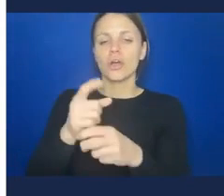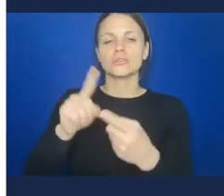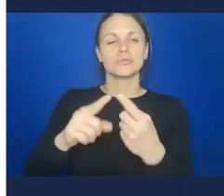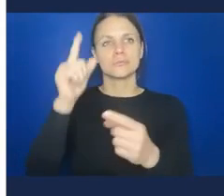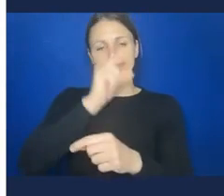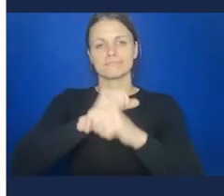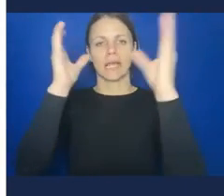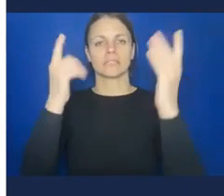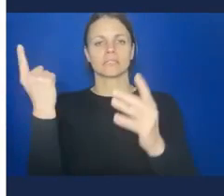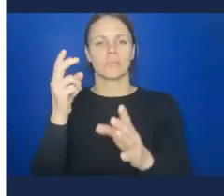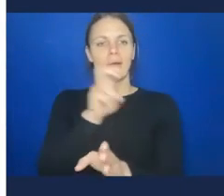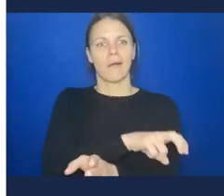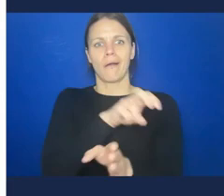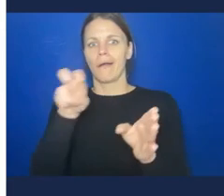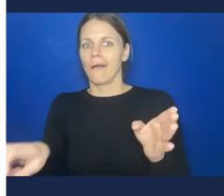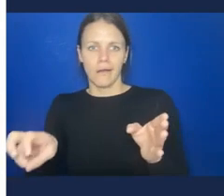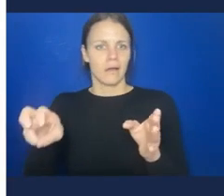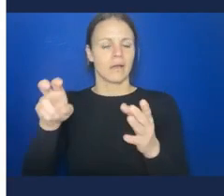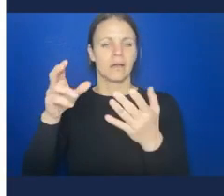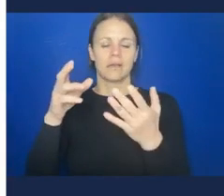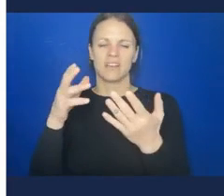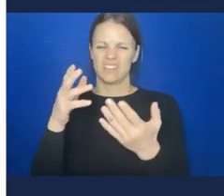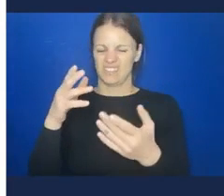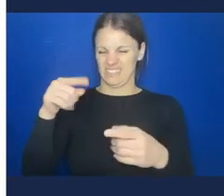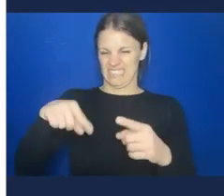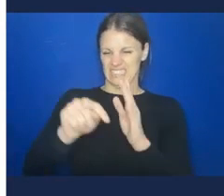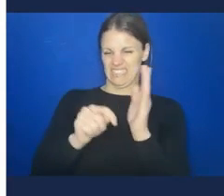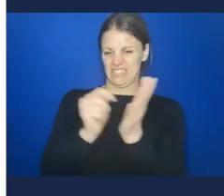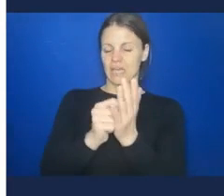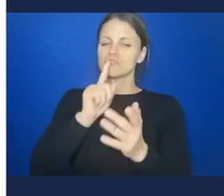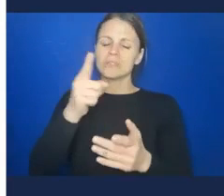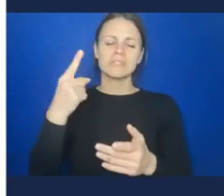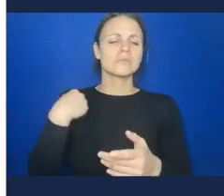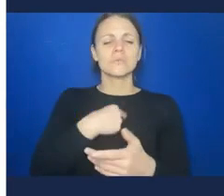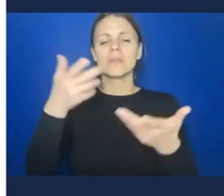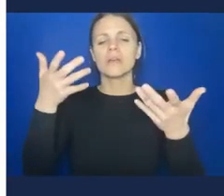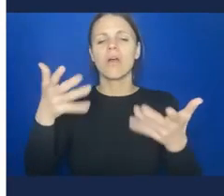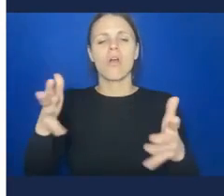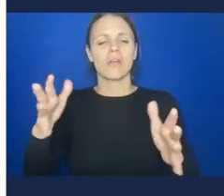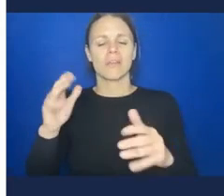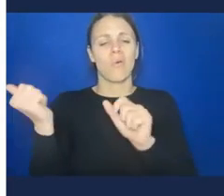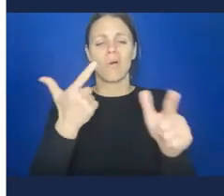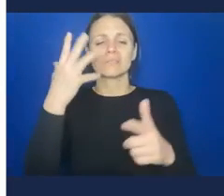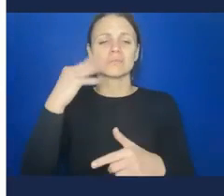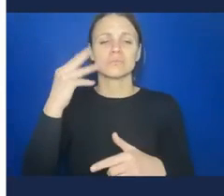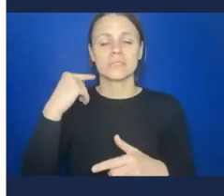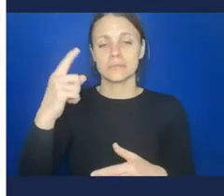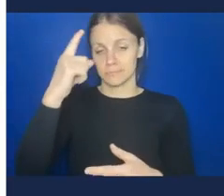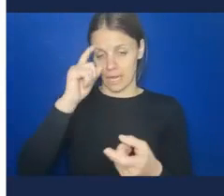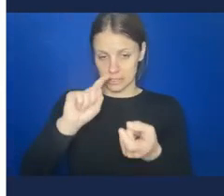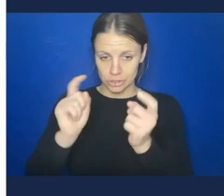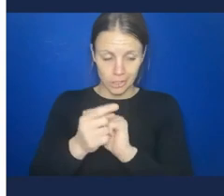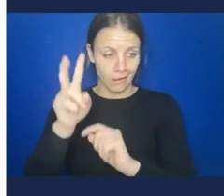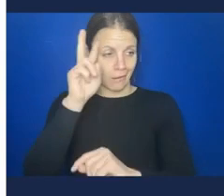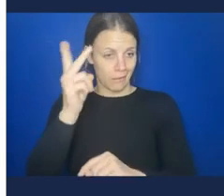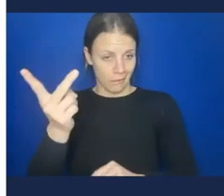this time in these circumstances, we have all changed our minds. We've all changed our minds about difficult things. And if you're not willing